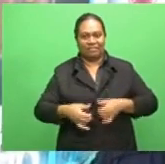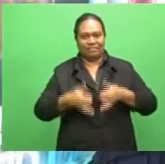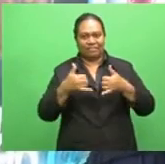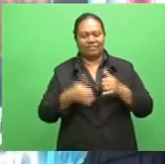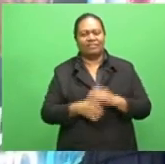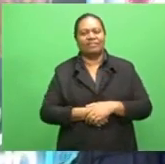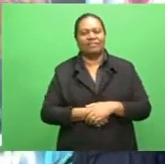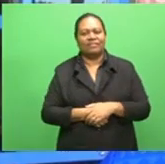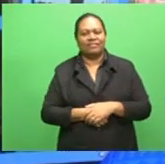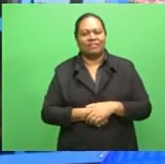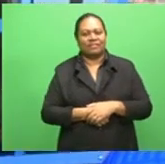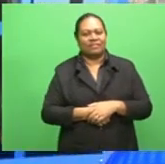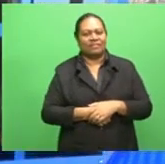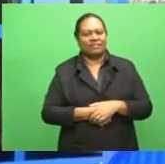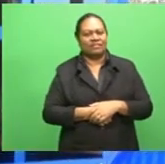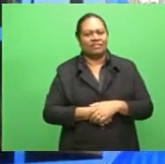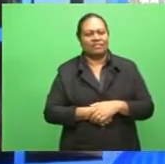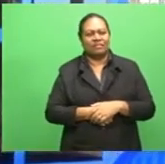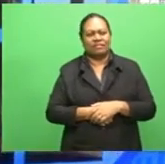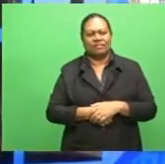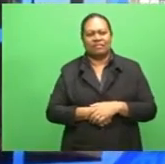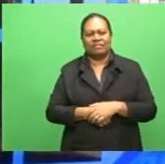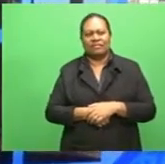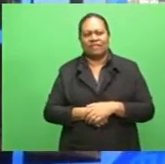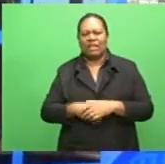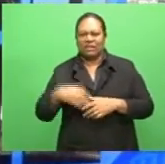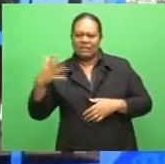Nandronga last week Saturday. 50-50.